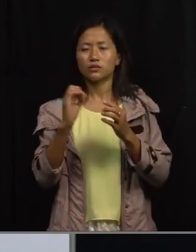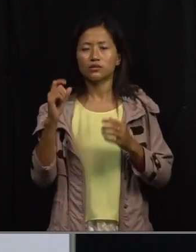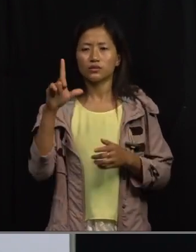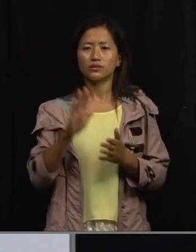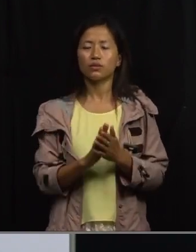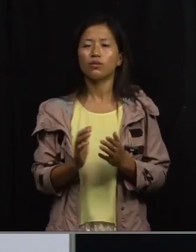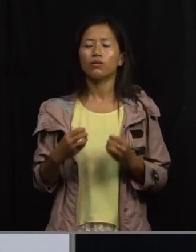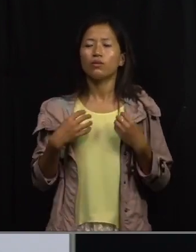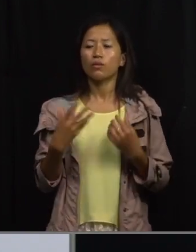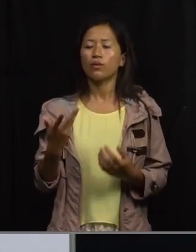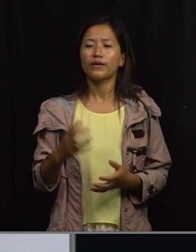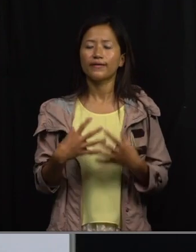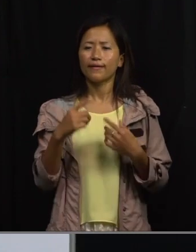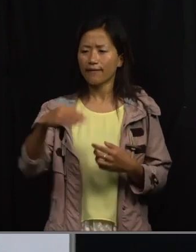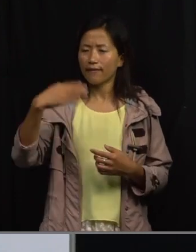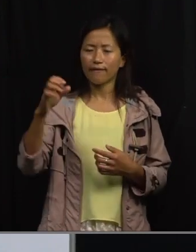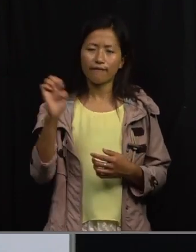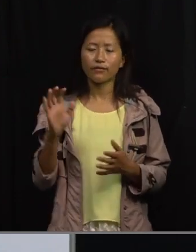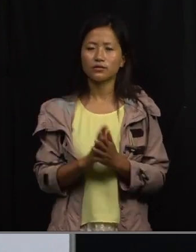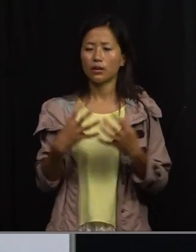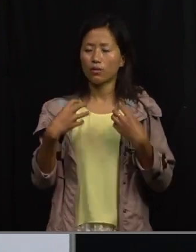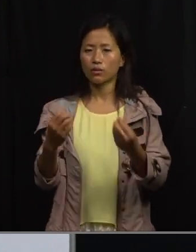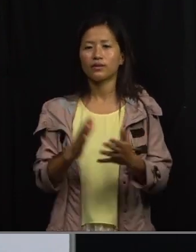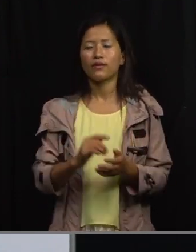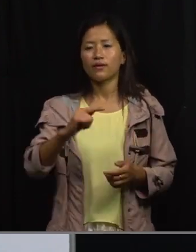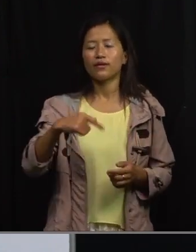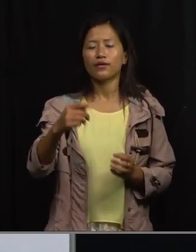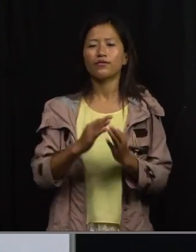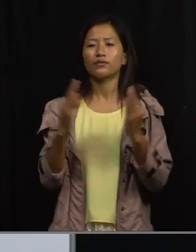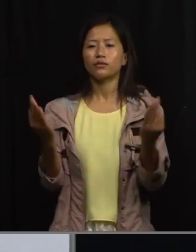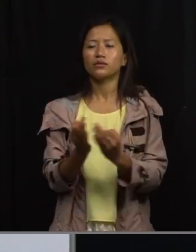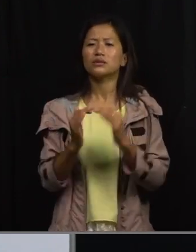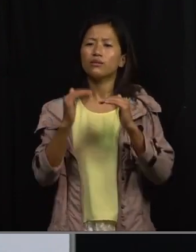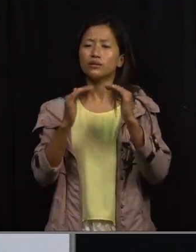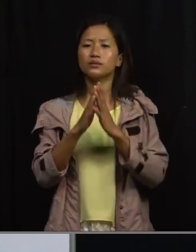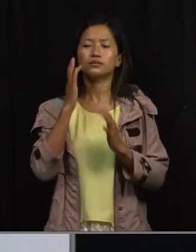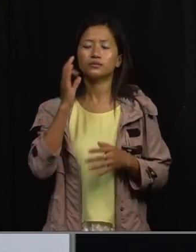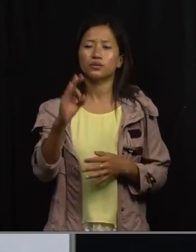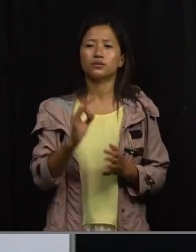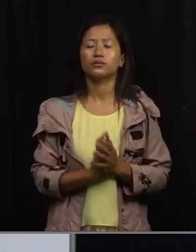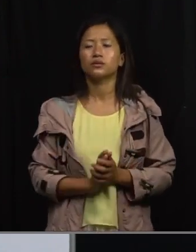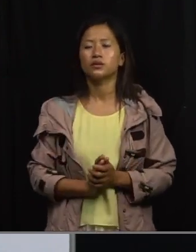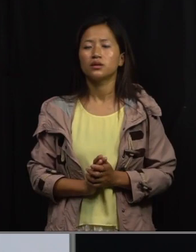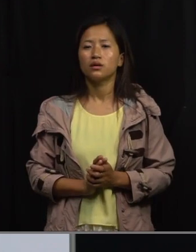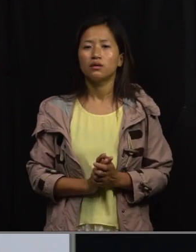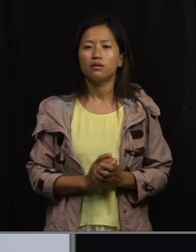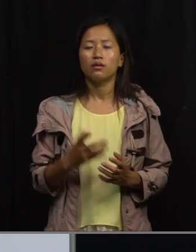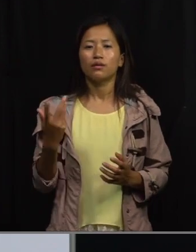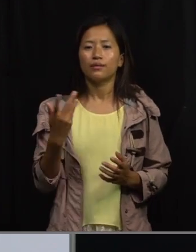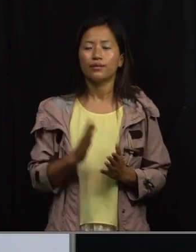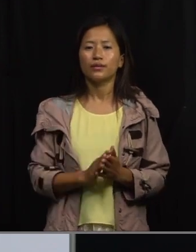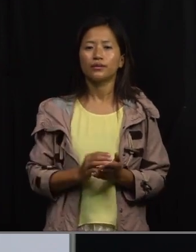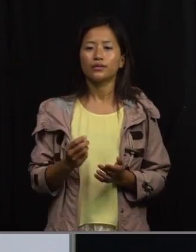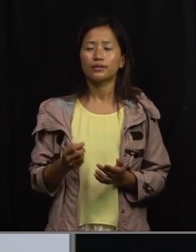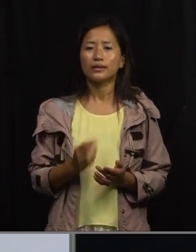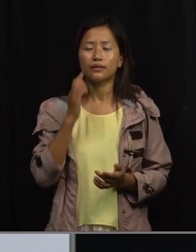produce whatever they want. And also, every family, they were equally important. and were